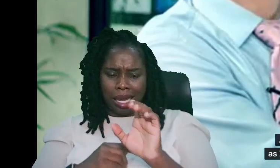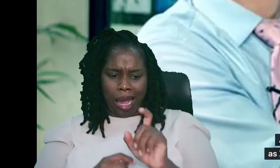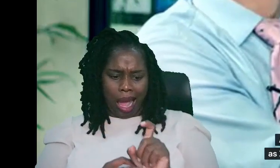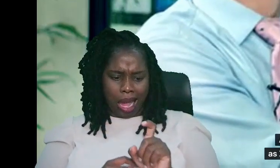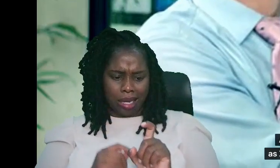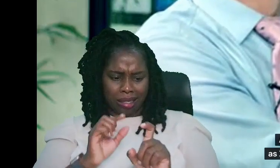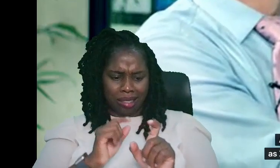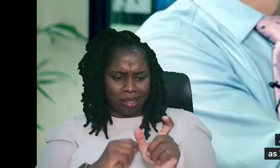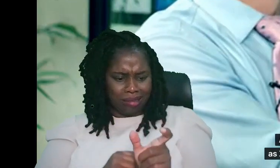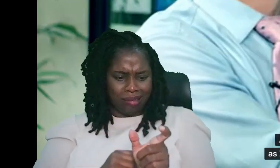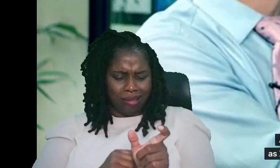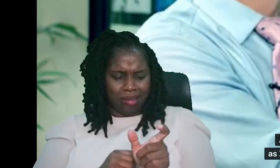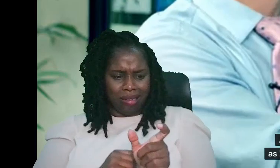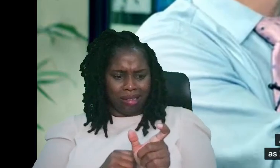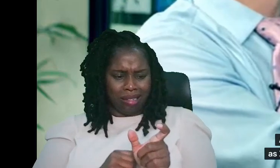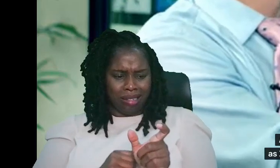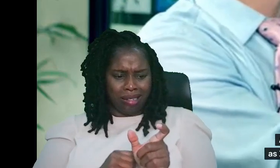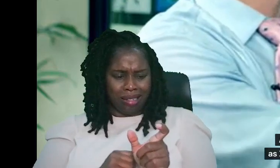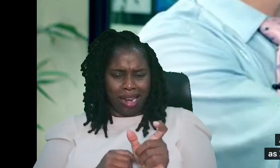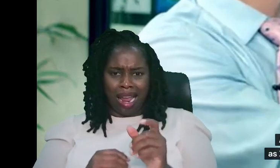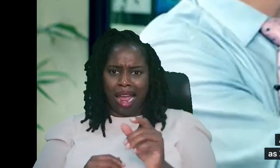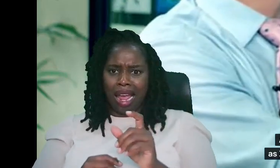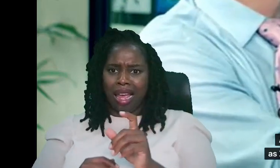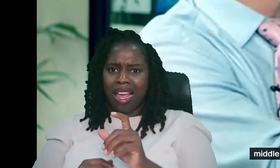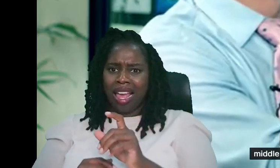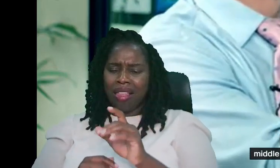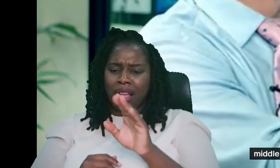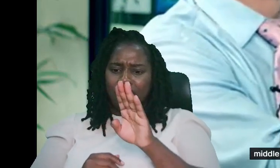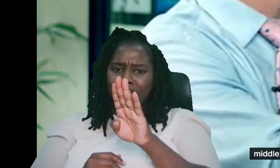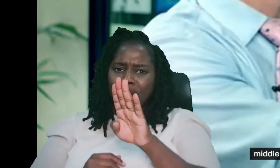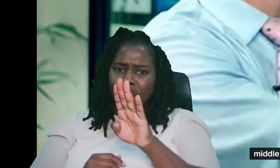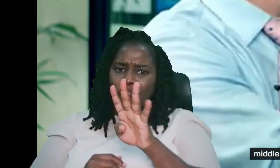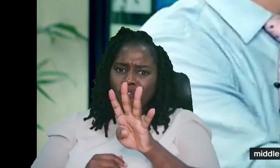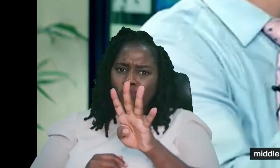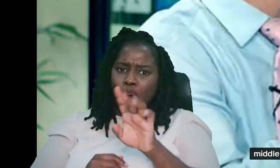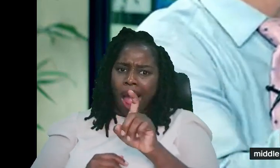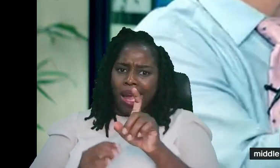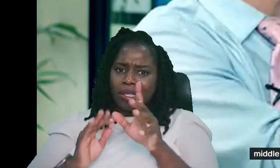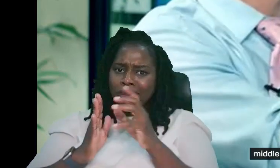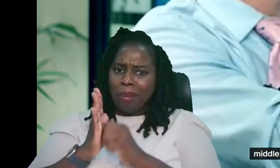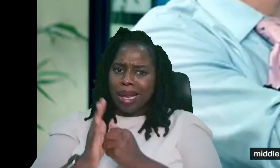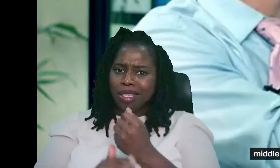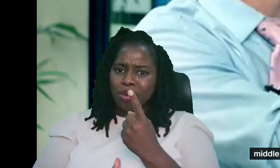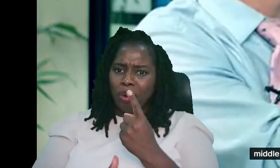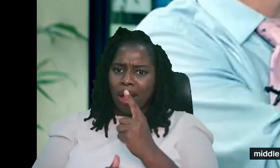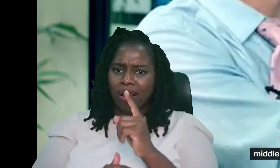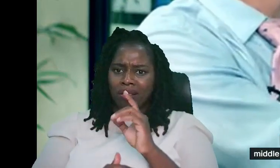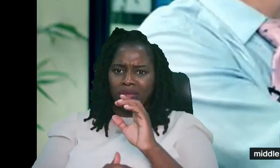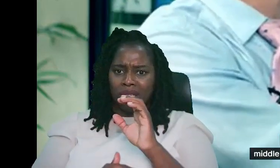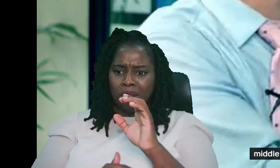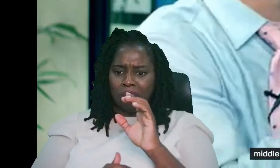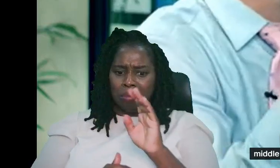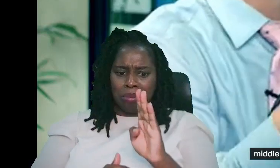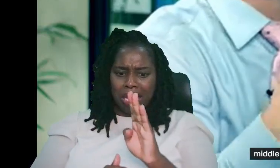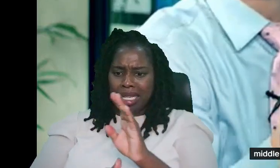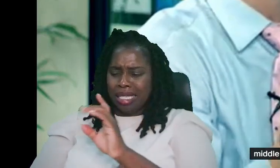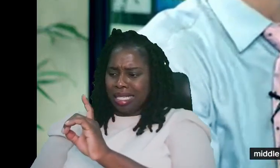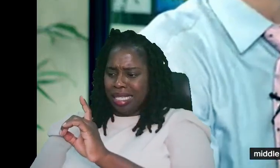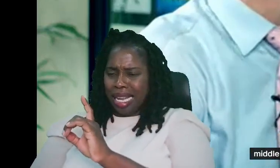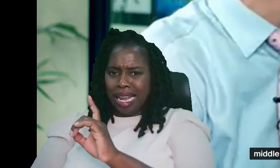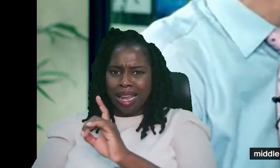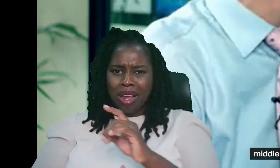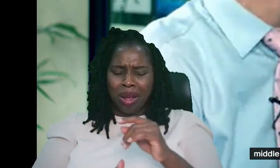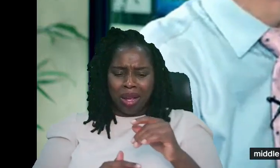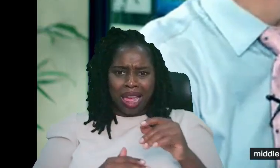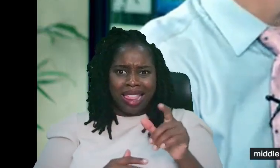x, and then we have 4x minus 1 from B to D. We're counting this middle segment